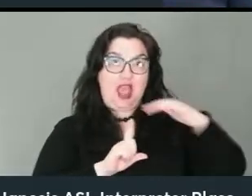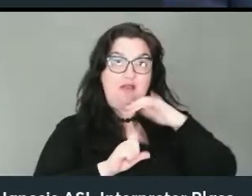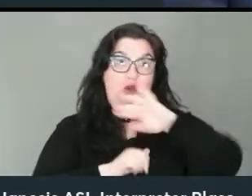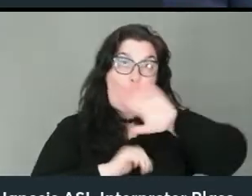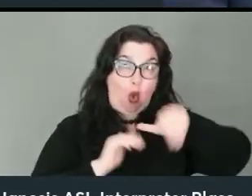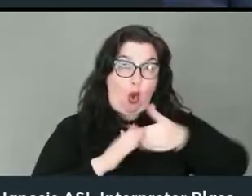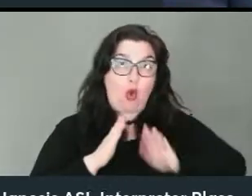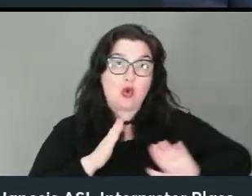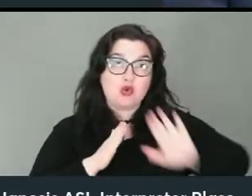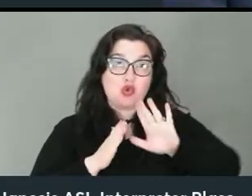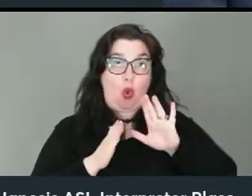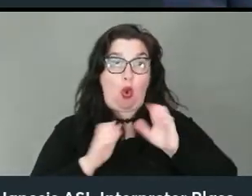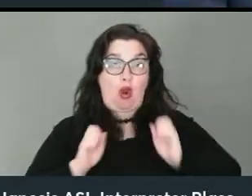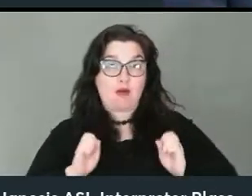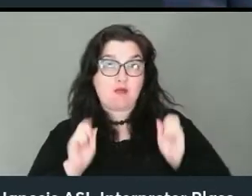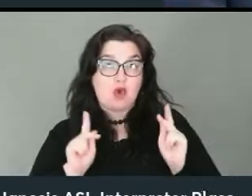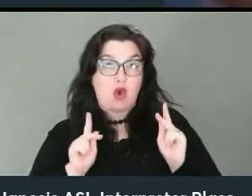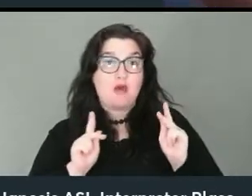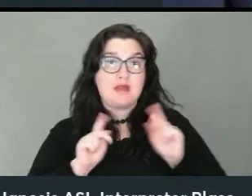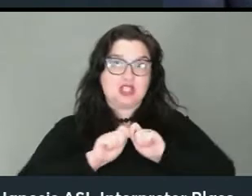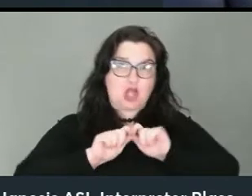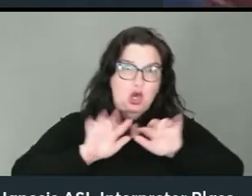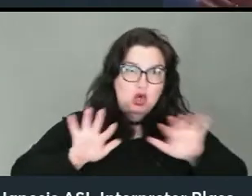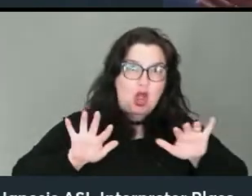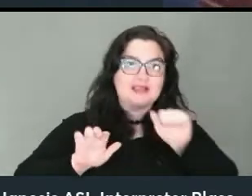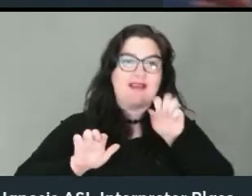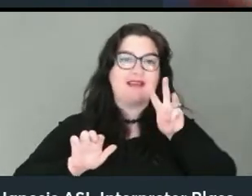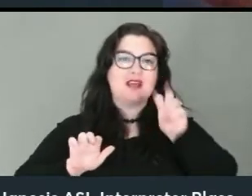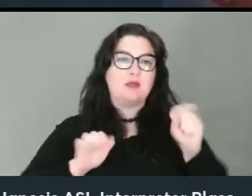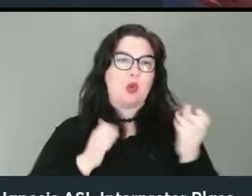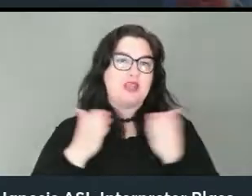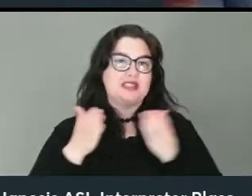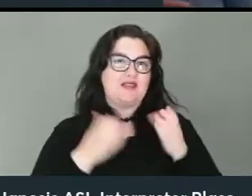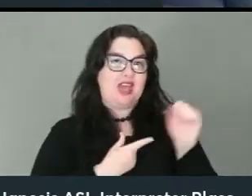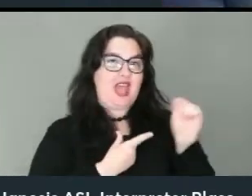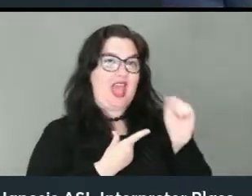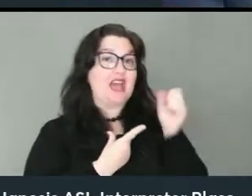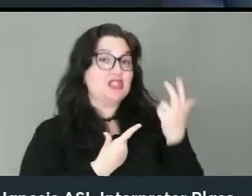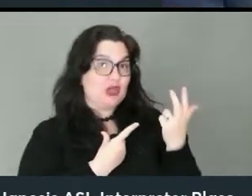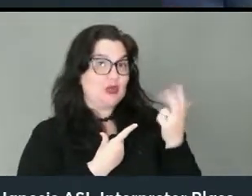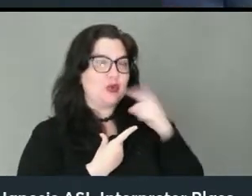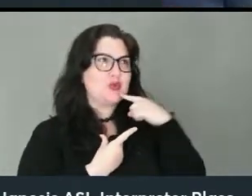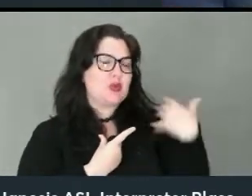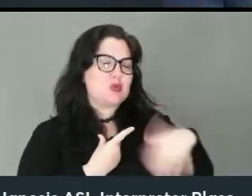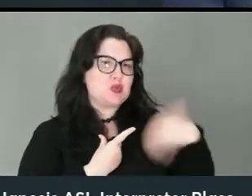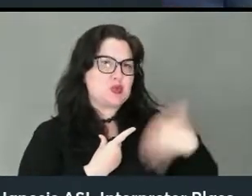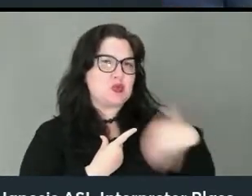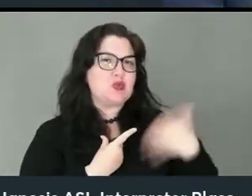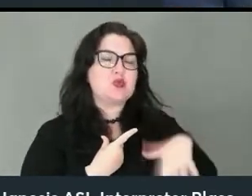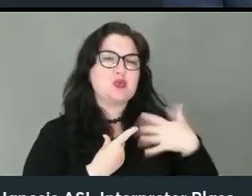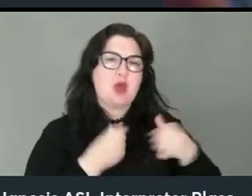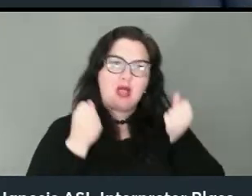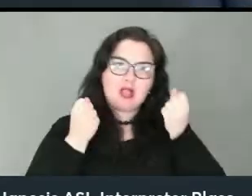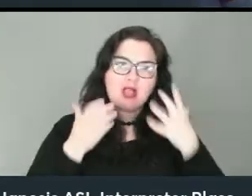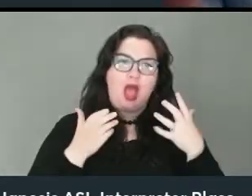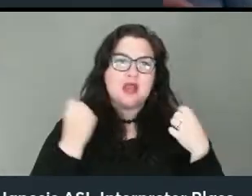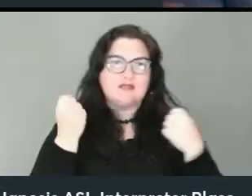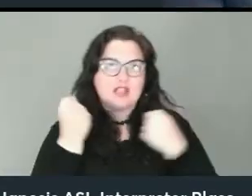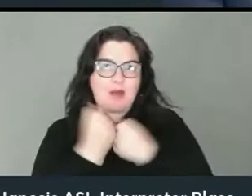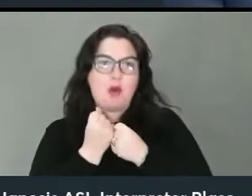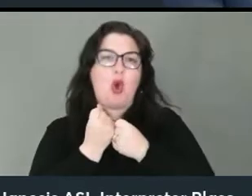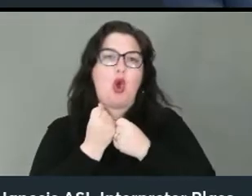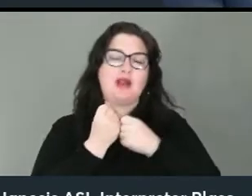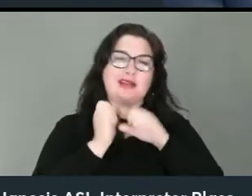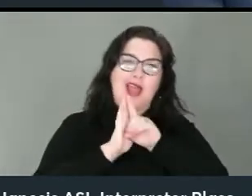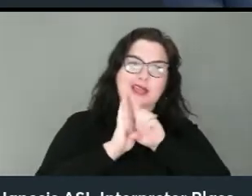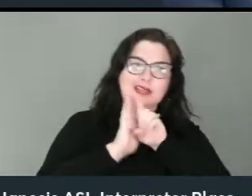across all AWS services. Well, S3 has very rich support for identity and access management permissions, and it's the way that a